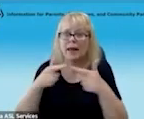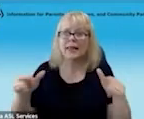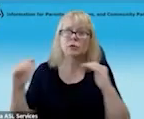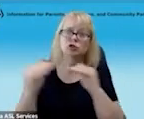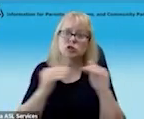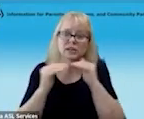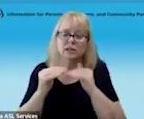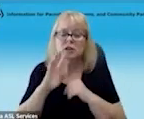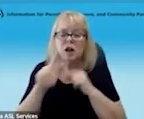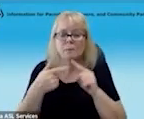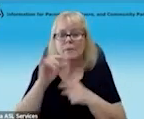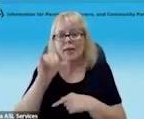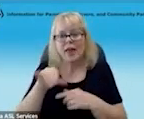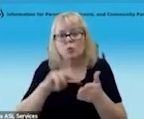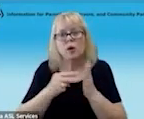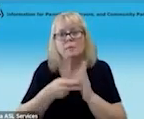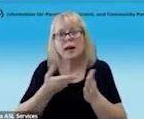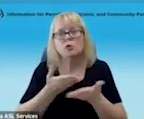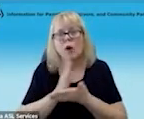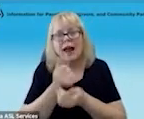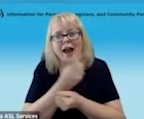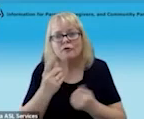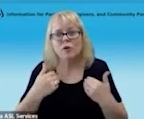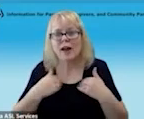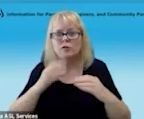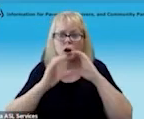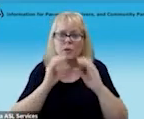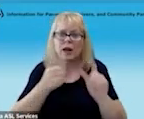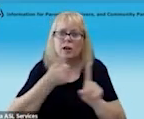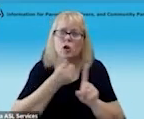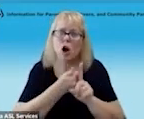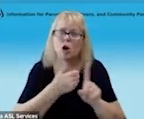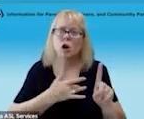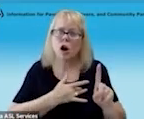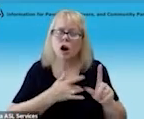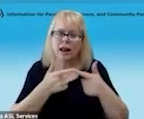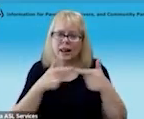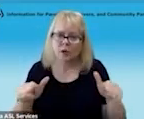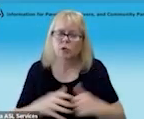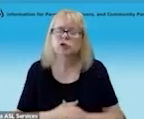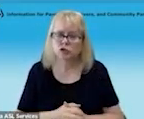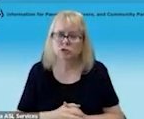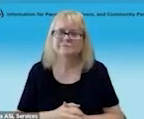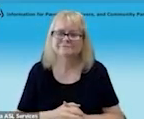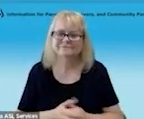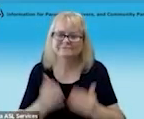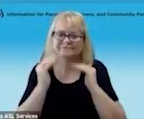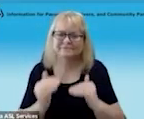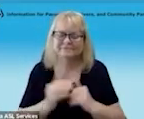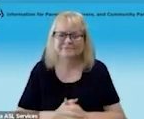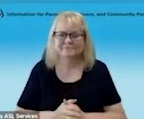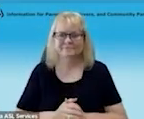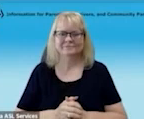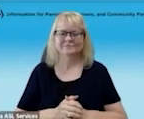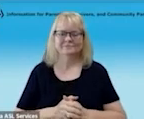a moral frame for seeking solutions to important issues such as vaccine. One of my colleagues will speak more on this approach, language justice. When we